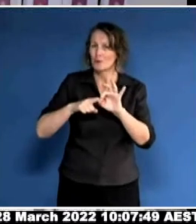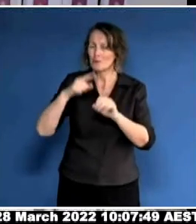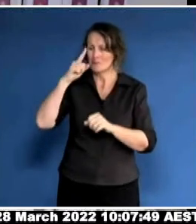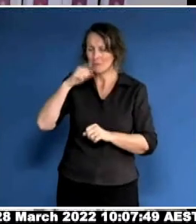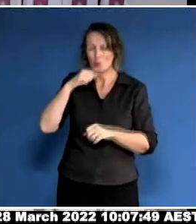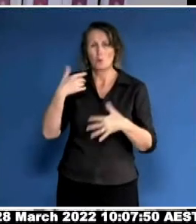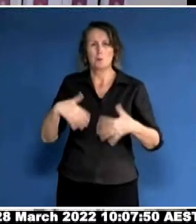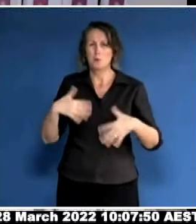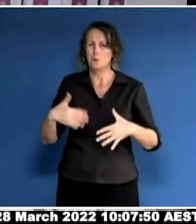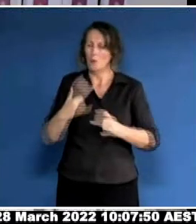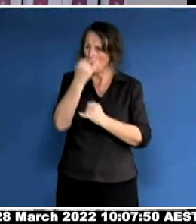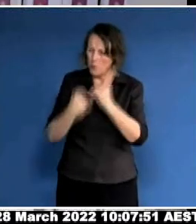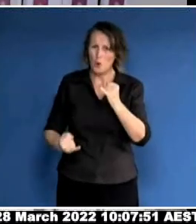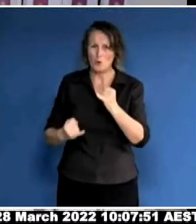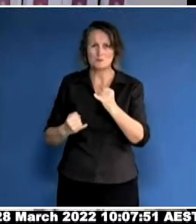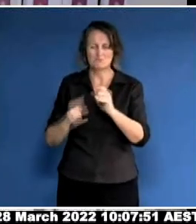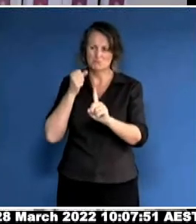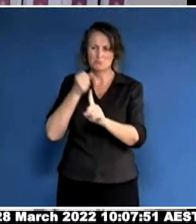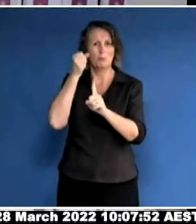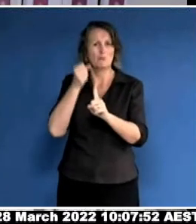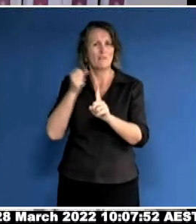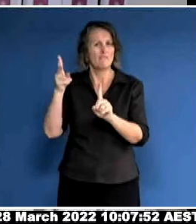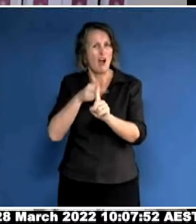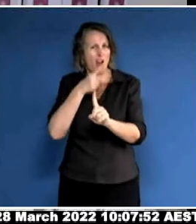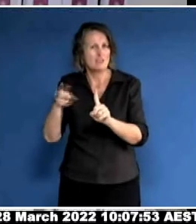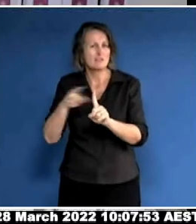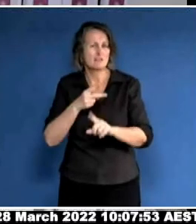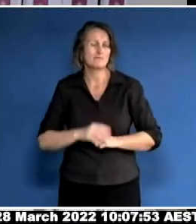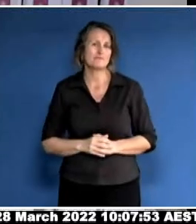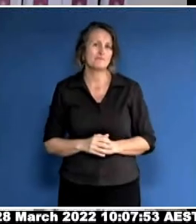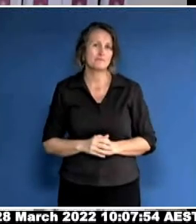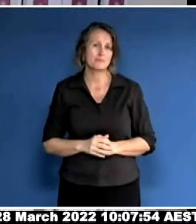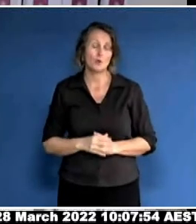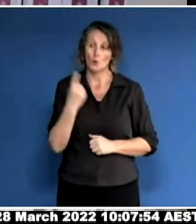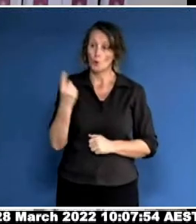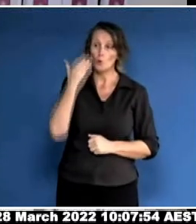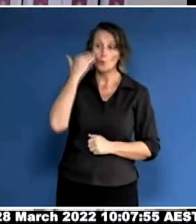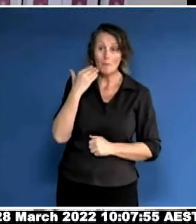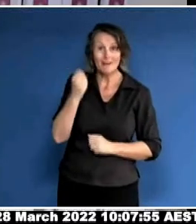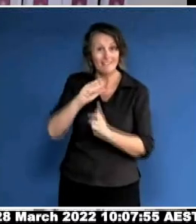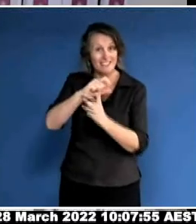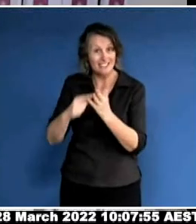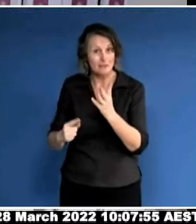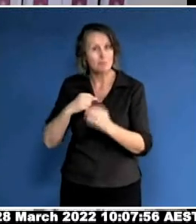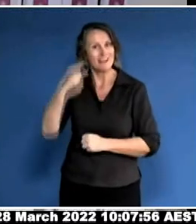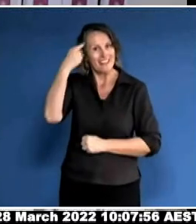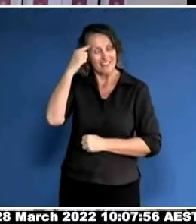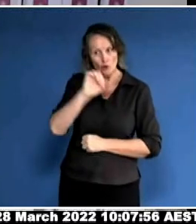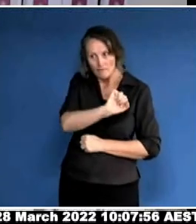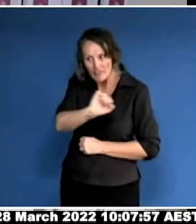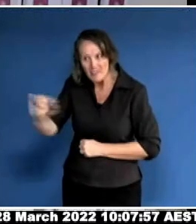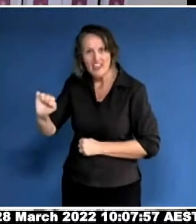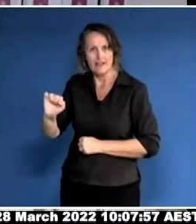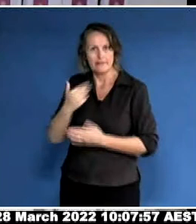National Summit on Women's Safety stress that the experiences of women with disability must be listened to and embedded in